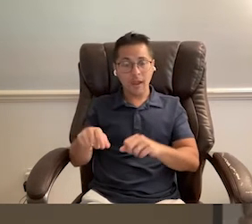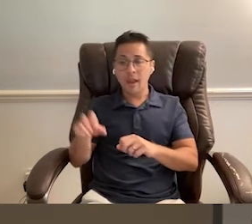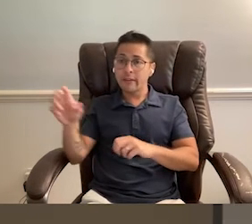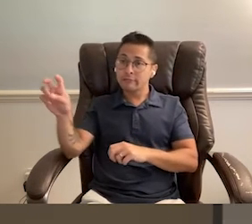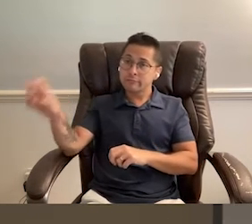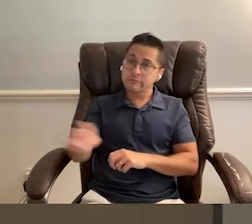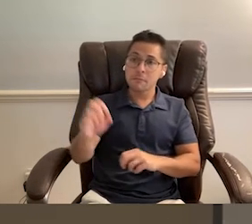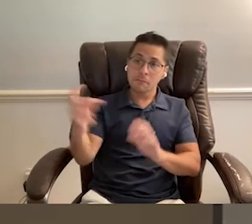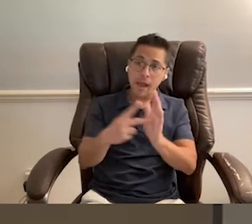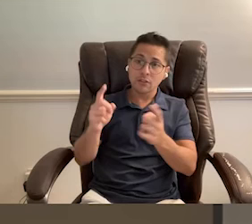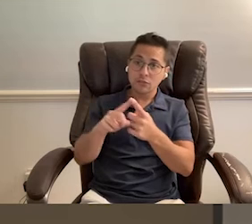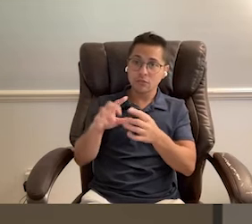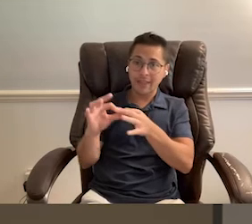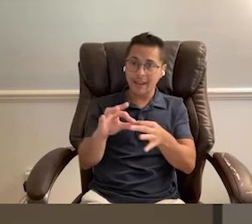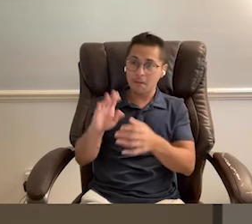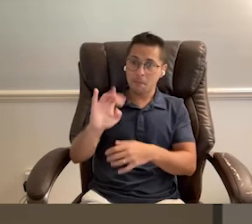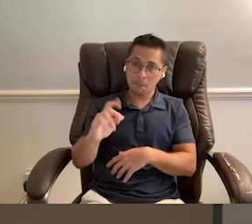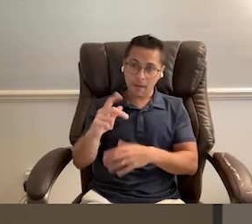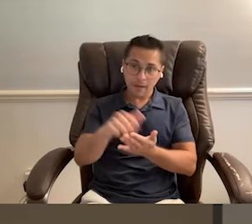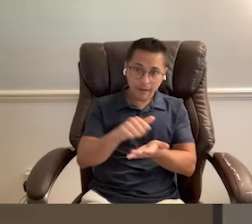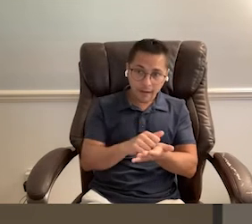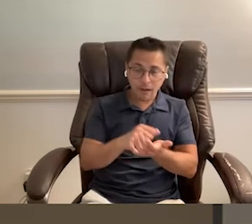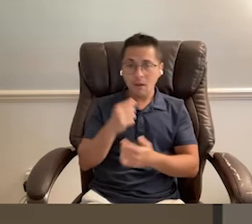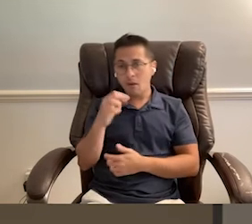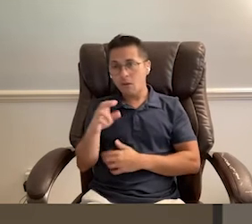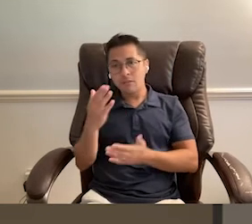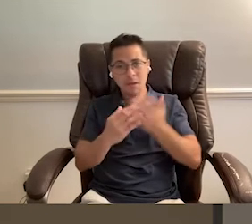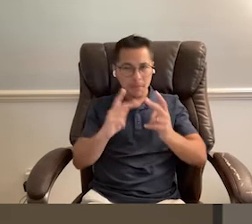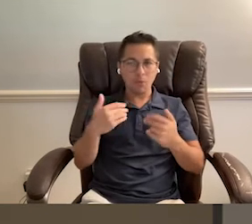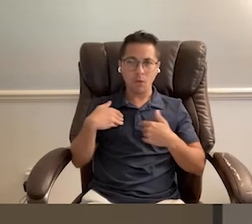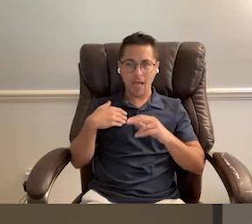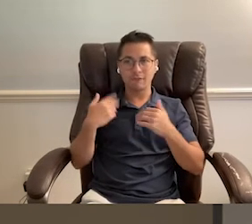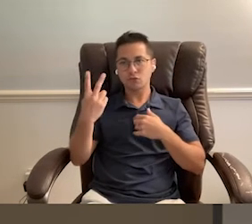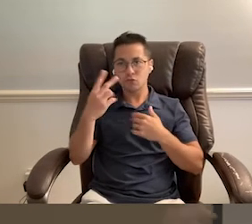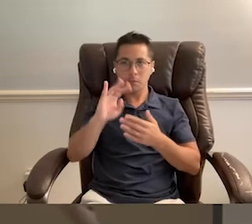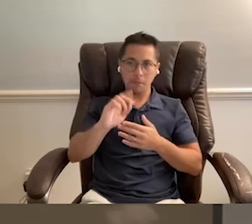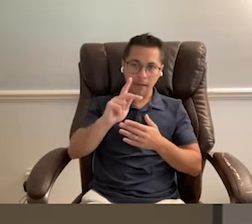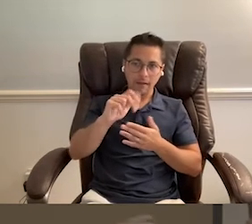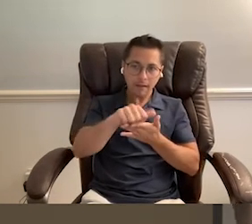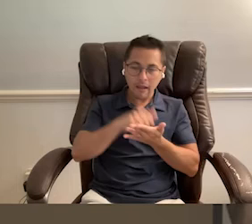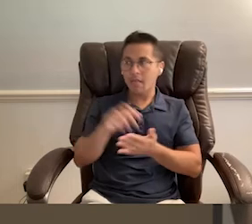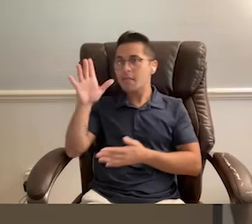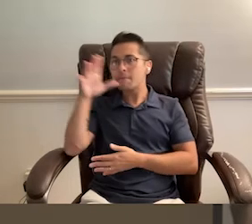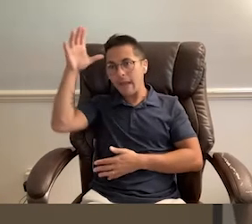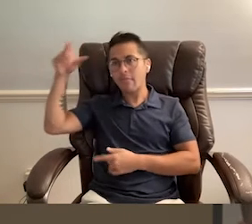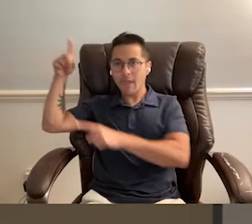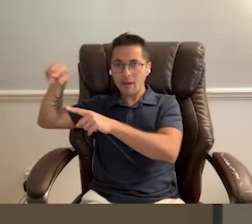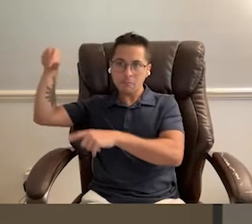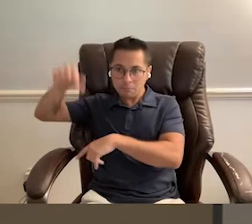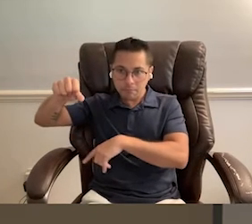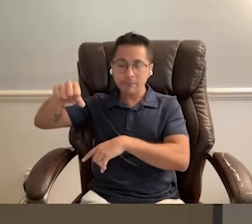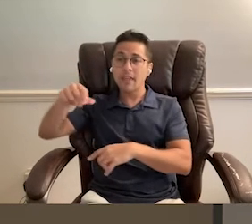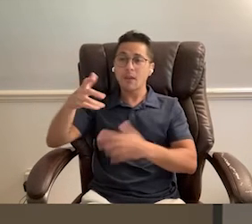or you can have multiple. We see a lot of people might have 2 bank accounts on there, like the parents who is funding it, and then when they make a withdrawal, they put it to their kid's bank